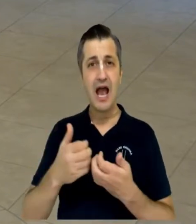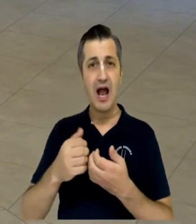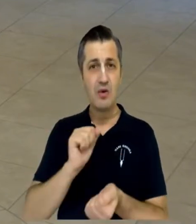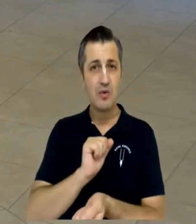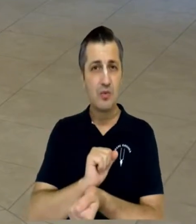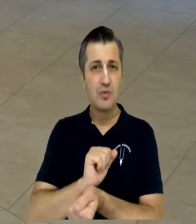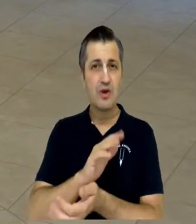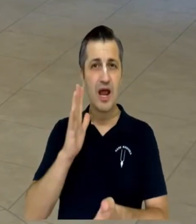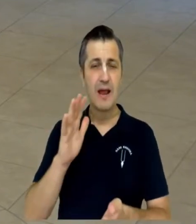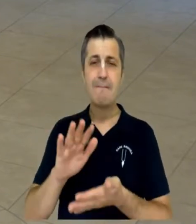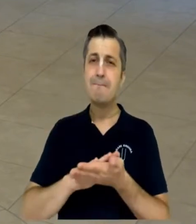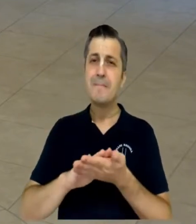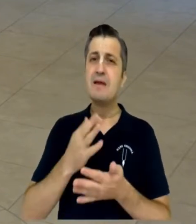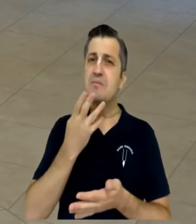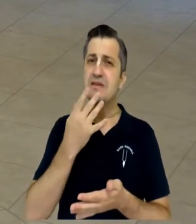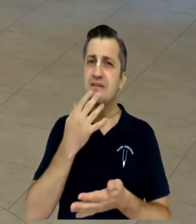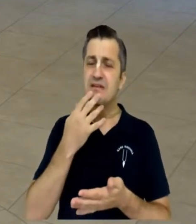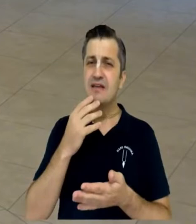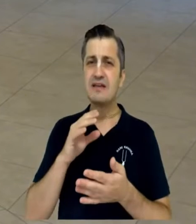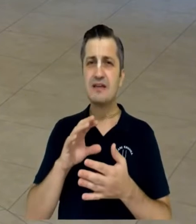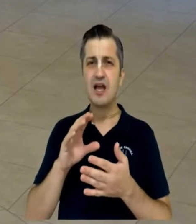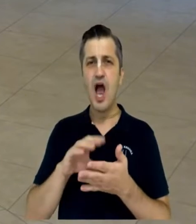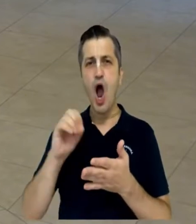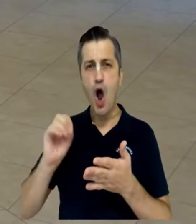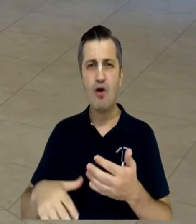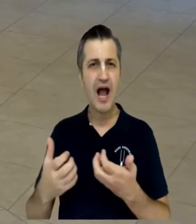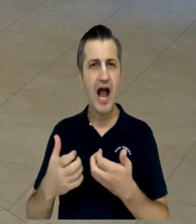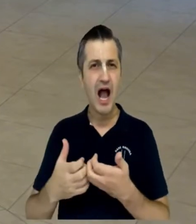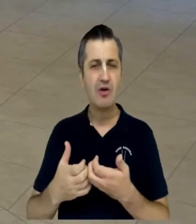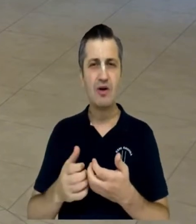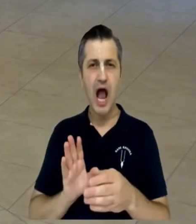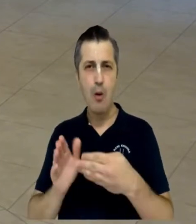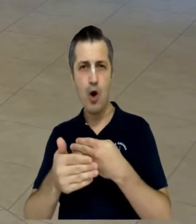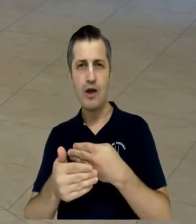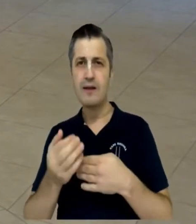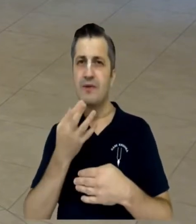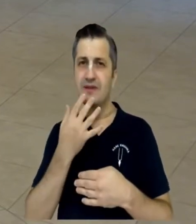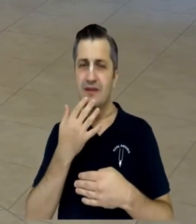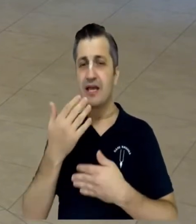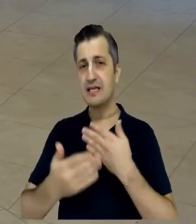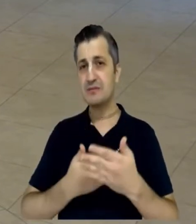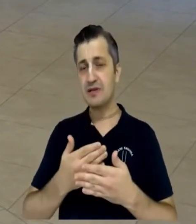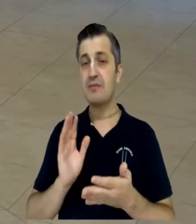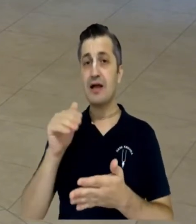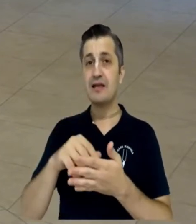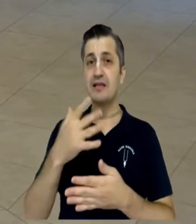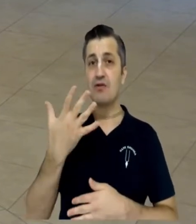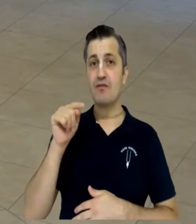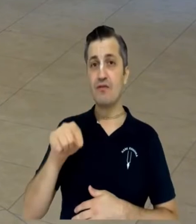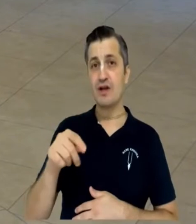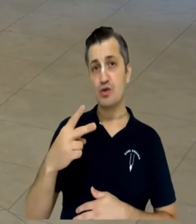So, and for that, I would like to recite this verse, Bhagavad Gita 5:29, which